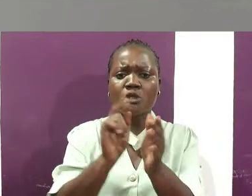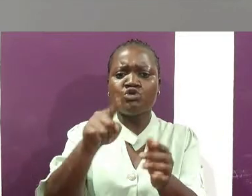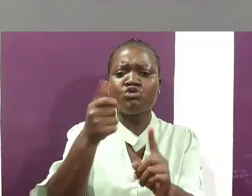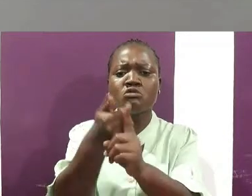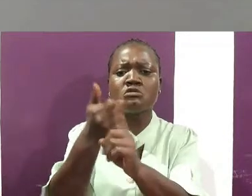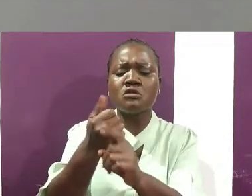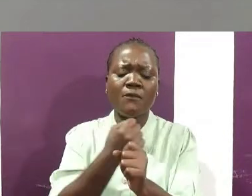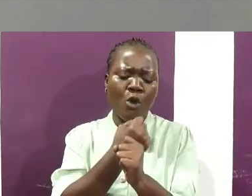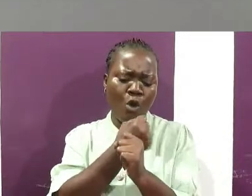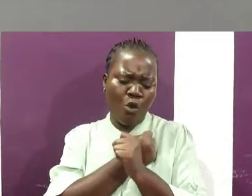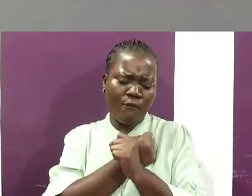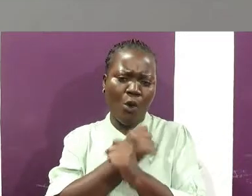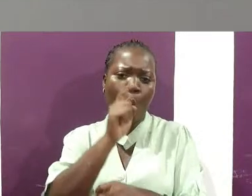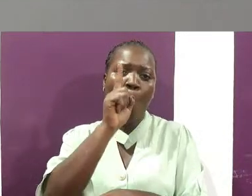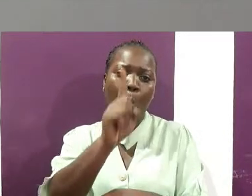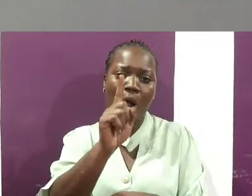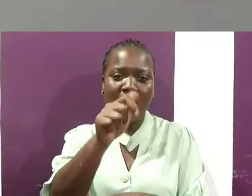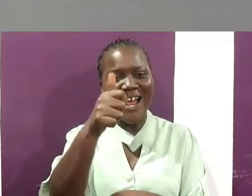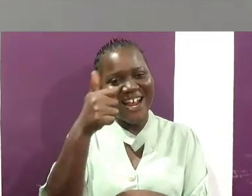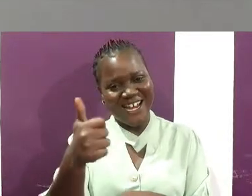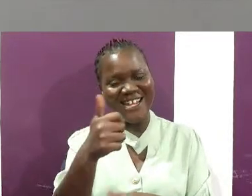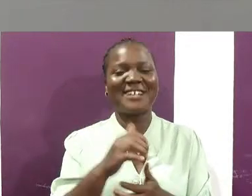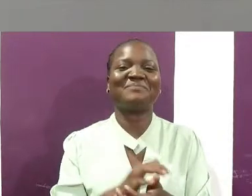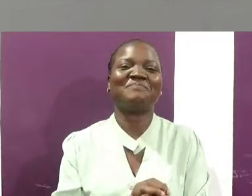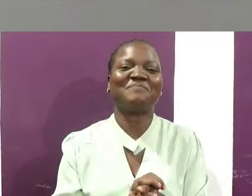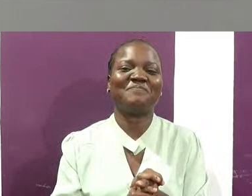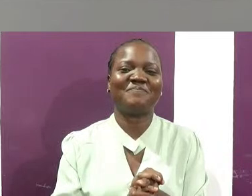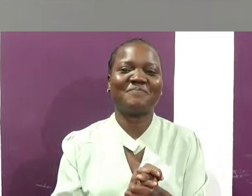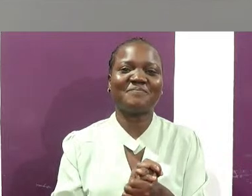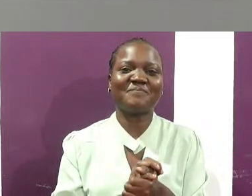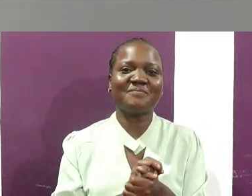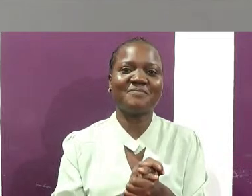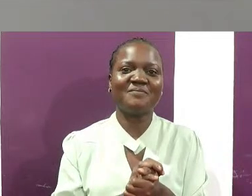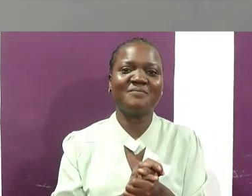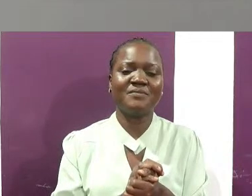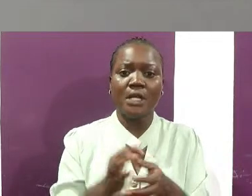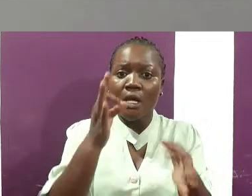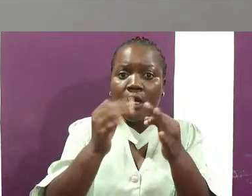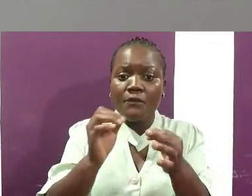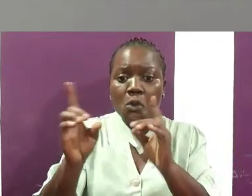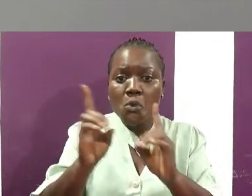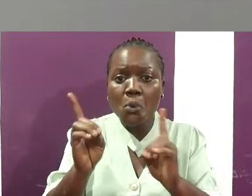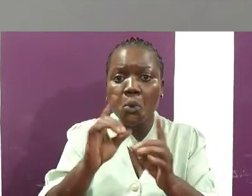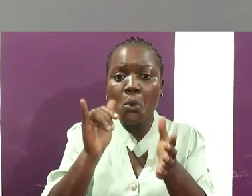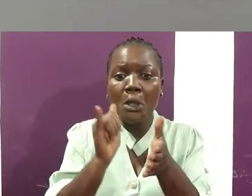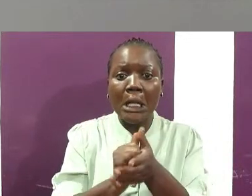By this all will know that you are my disciples if you have love for one another.